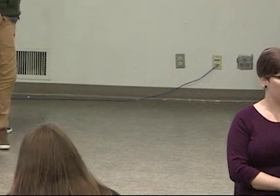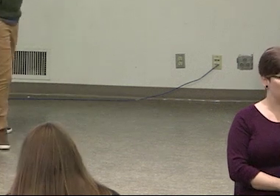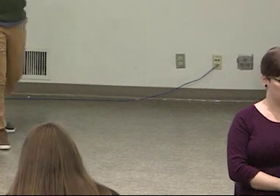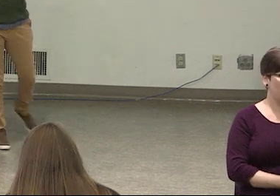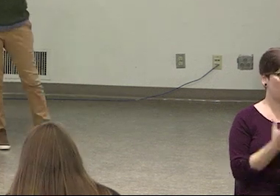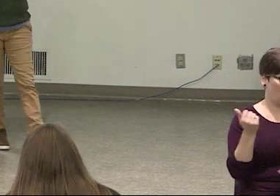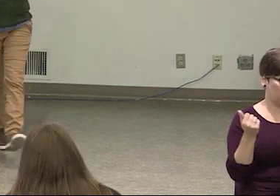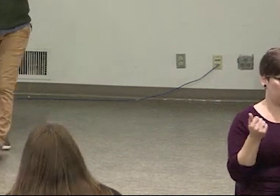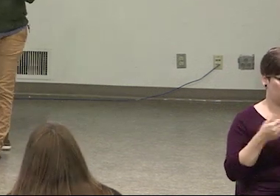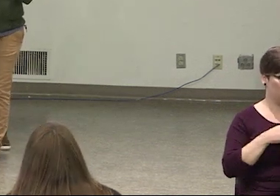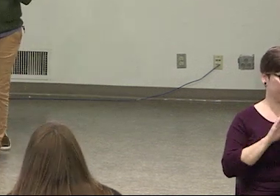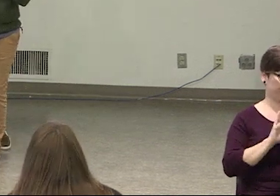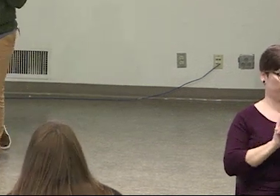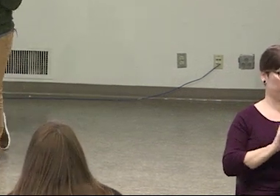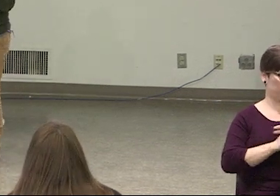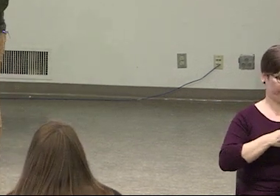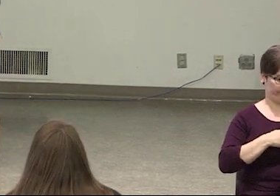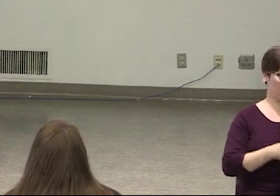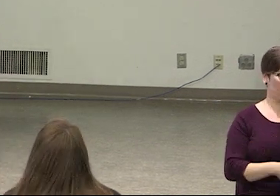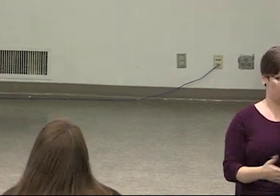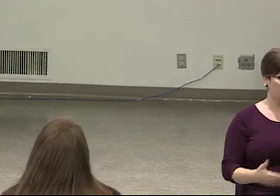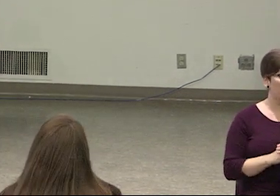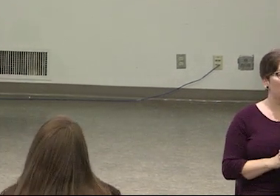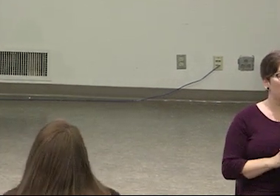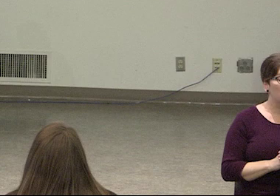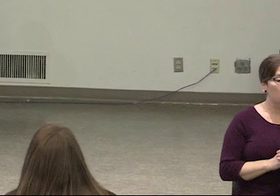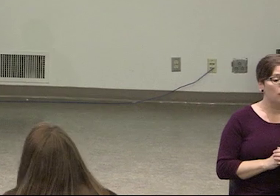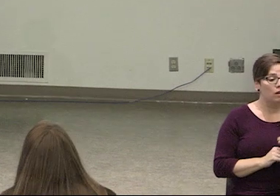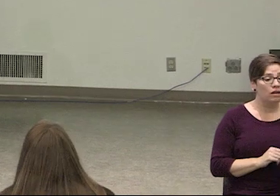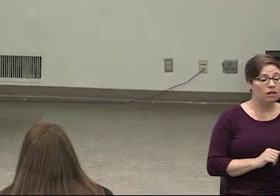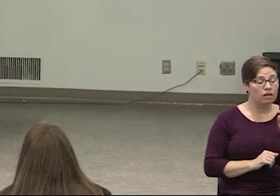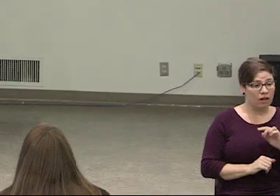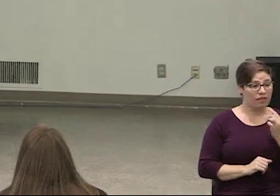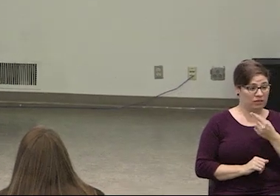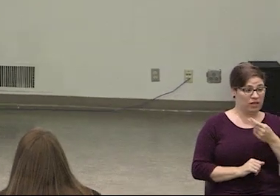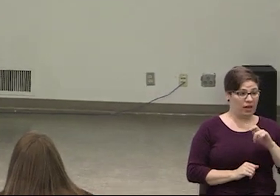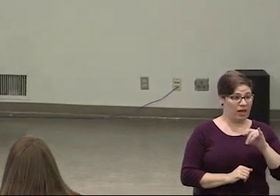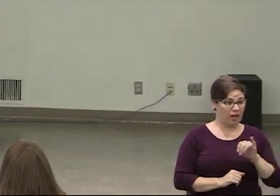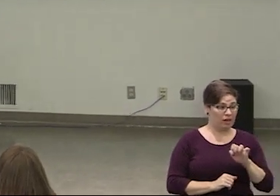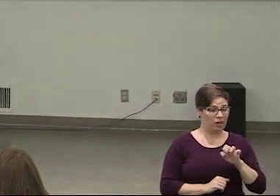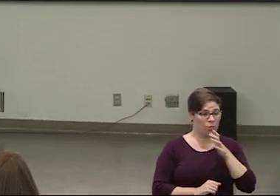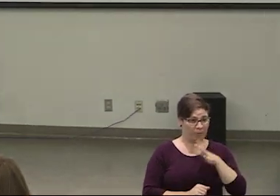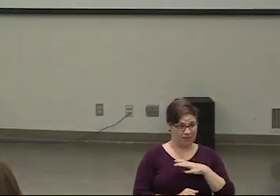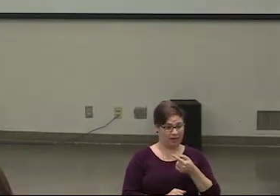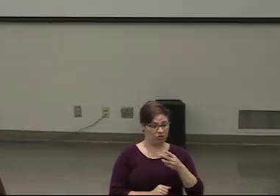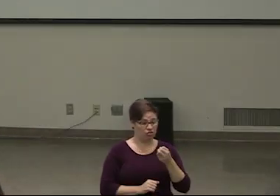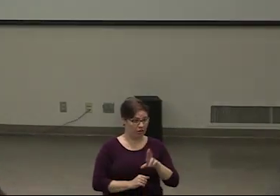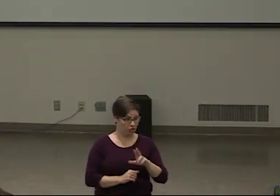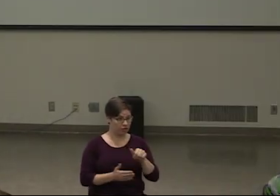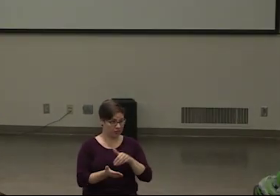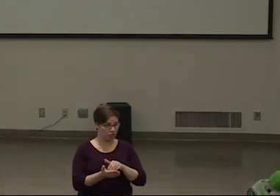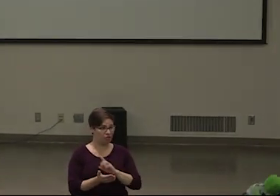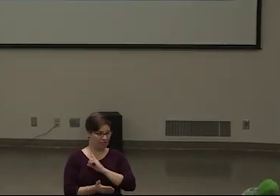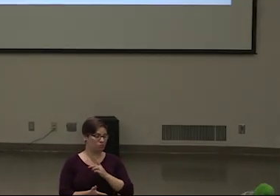here sits on the Oregon State University campus. It's the Hattie Redmond Women and Gender Center. So when I don't get the opportunity to come and spend a morning with you, that's